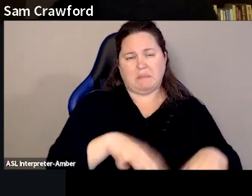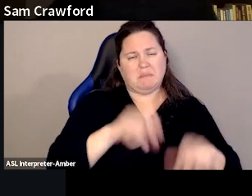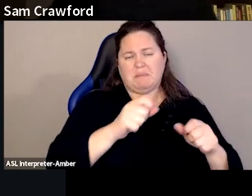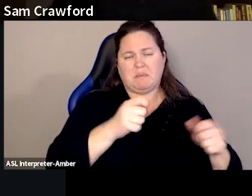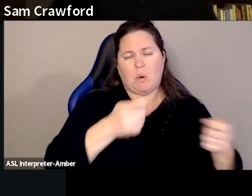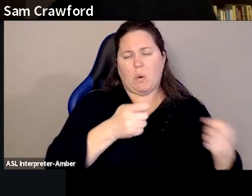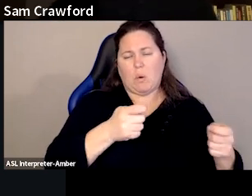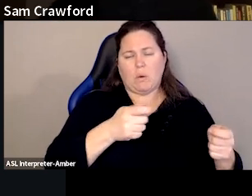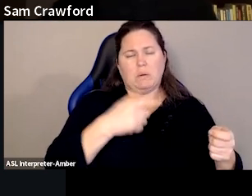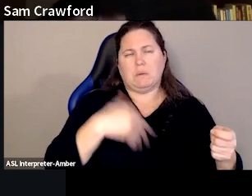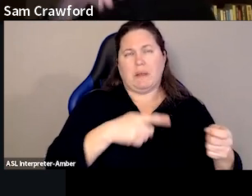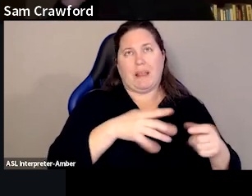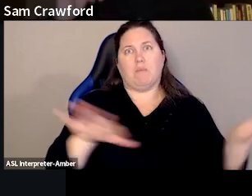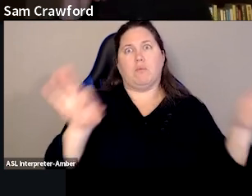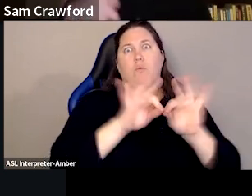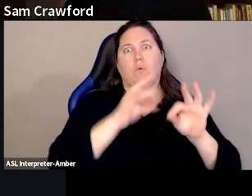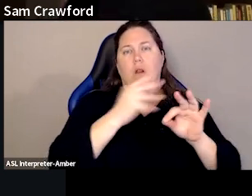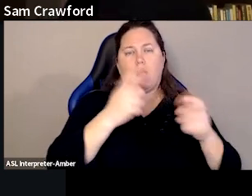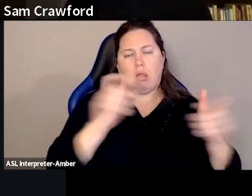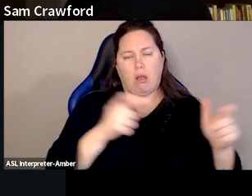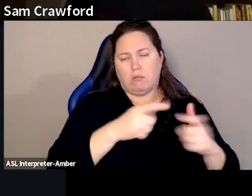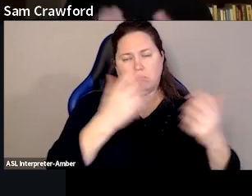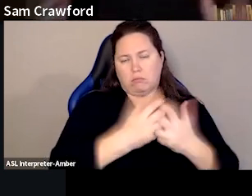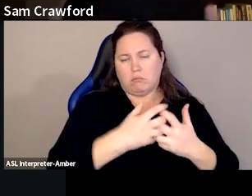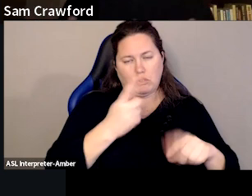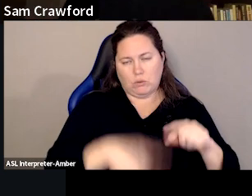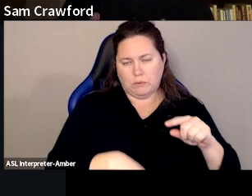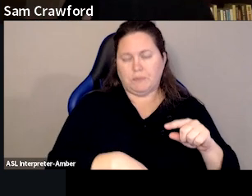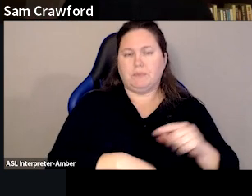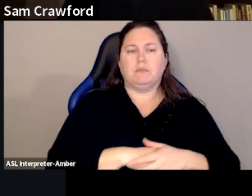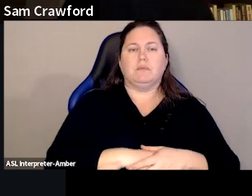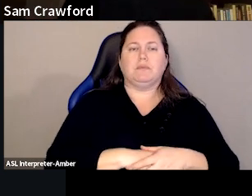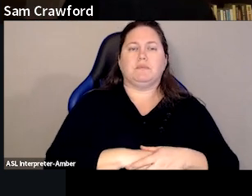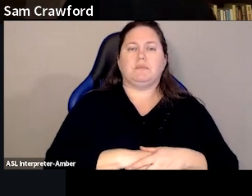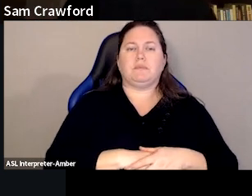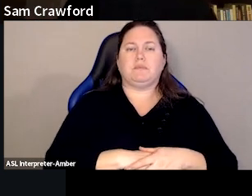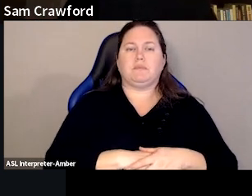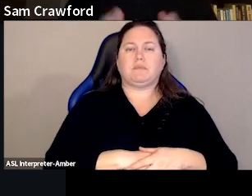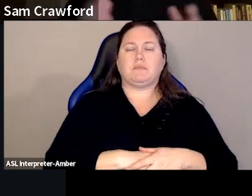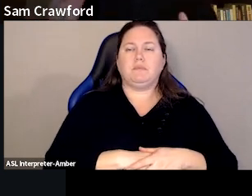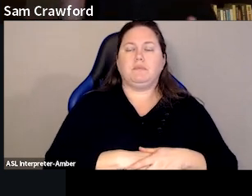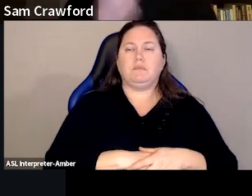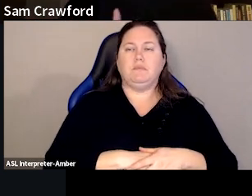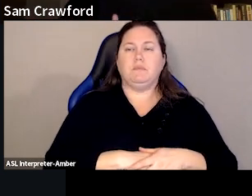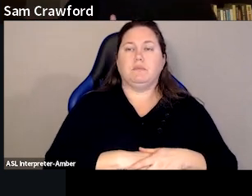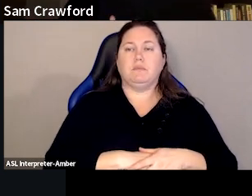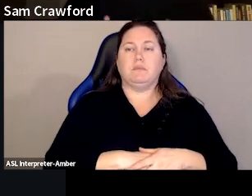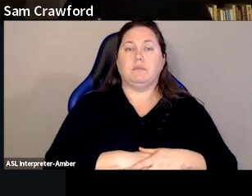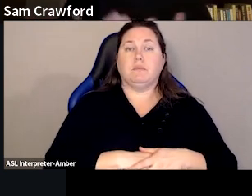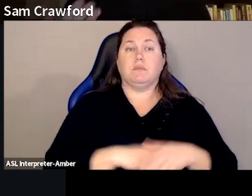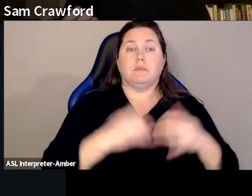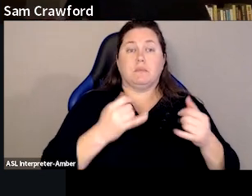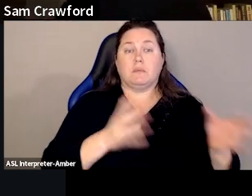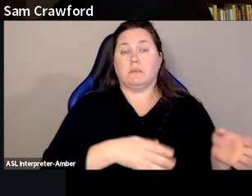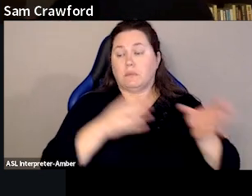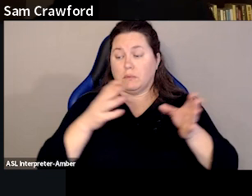important and large website. That's something I'm going to come on to in a minute, but the general consensus now is that it absolutely can be done, and